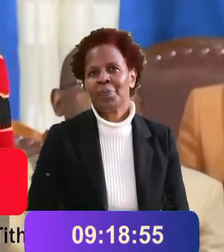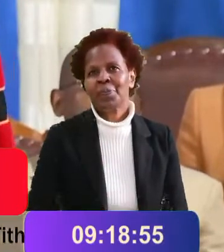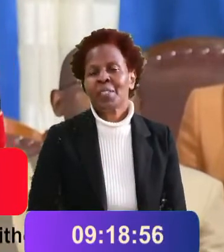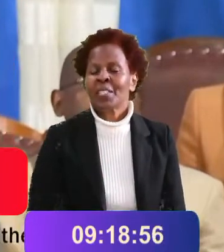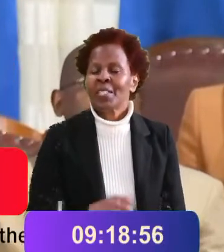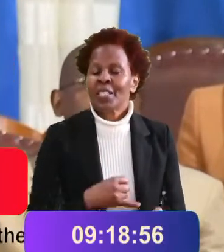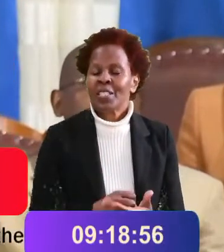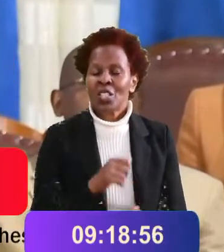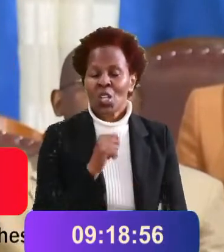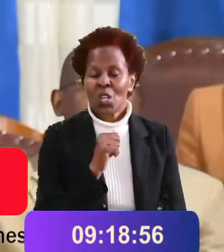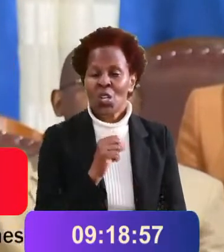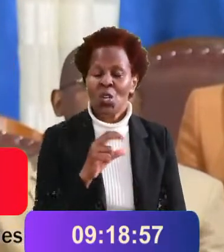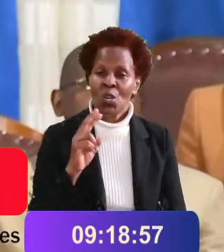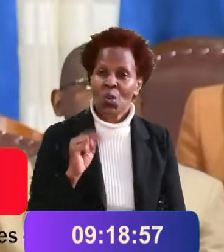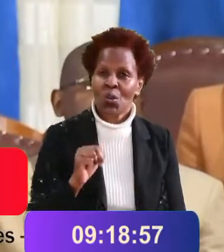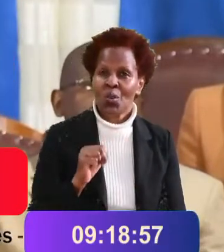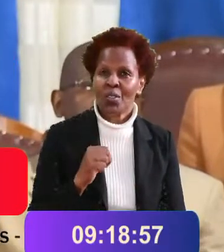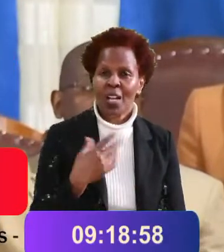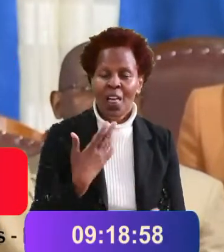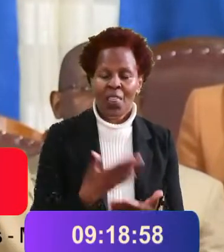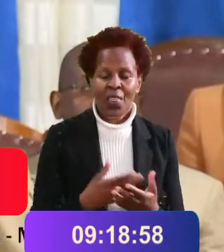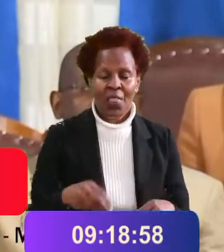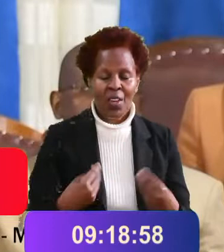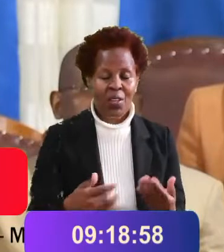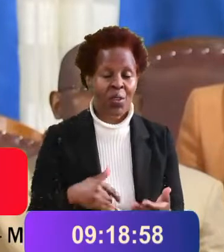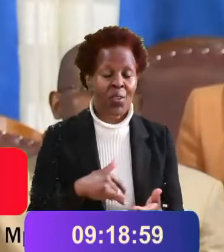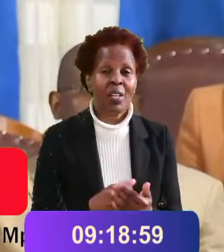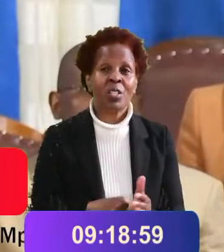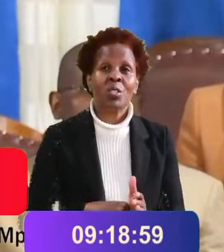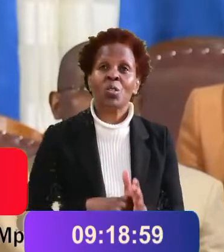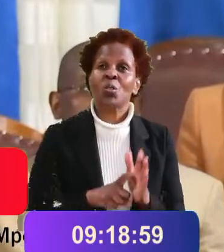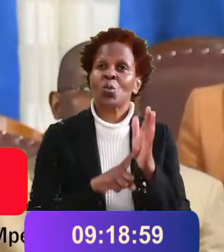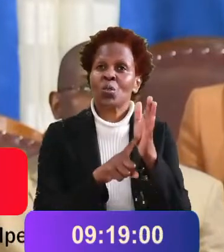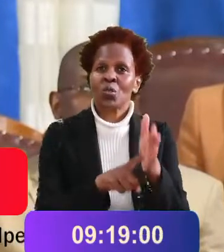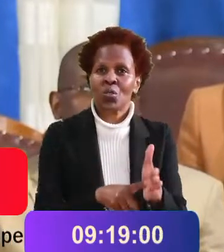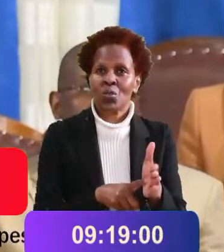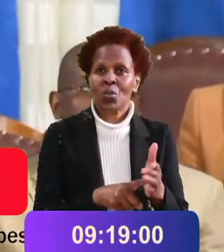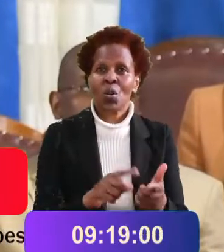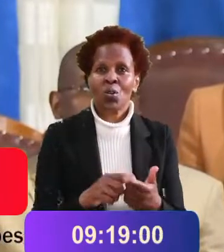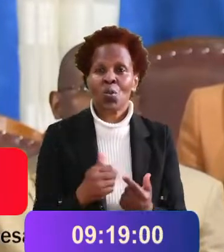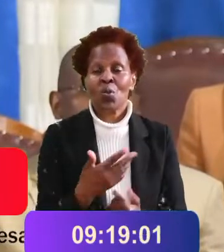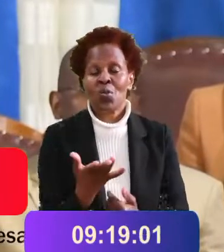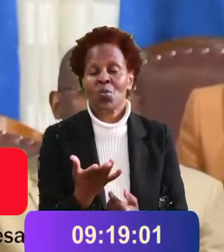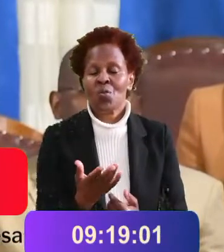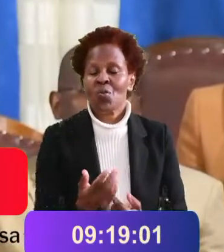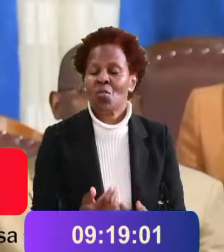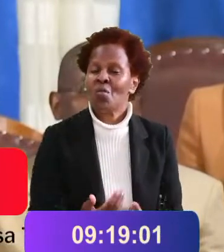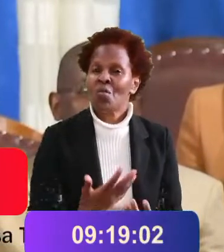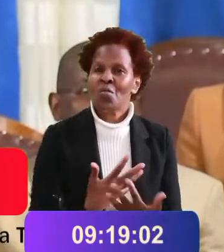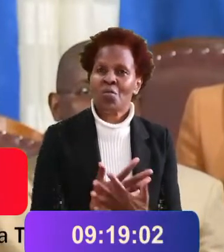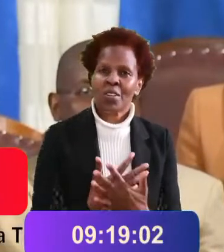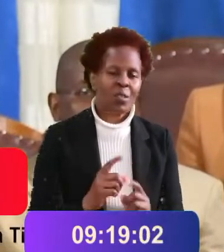It is not a thank you that is expressed with a dance to your favorite song. No.